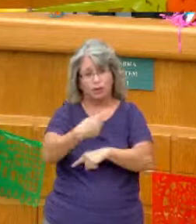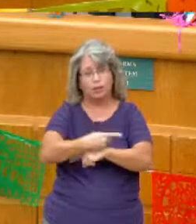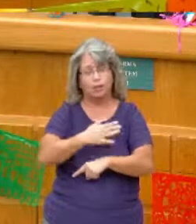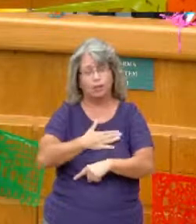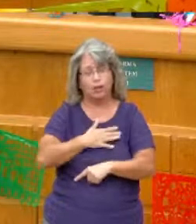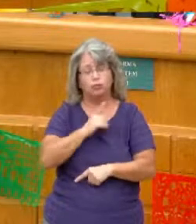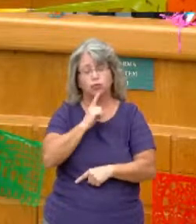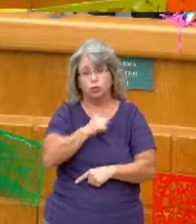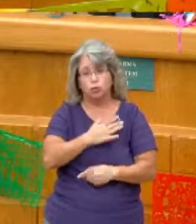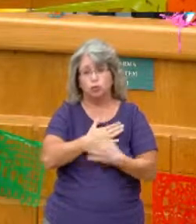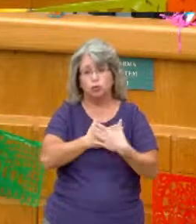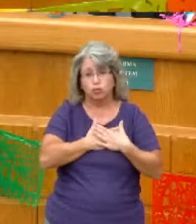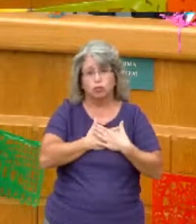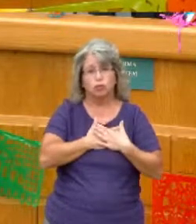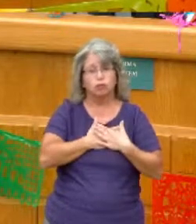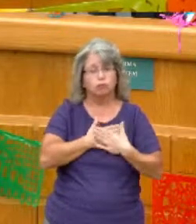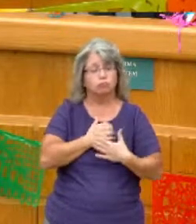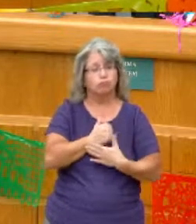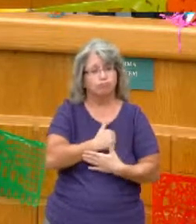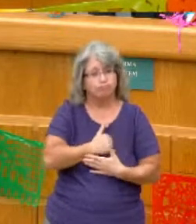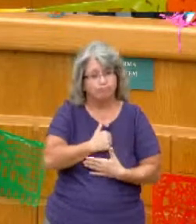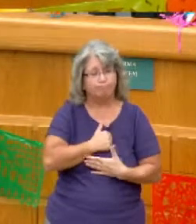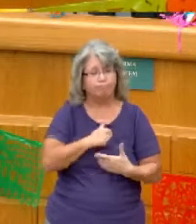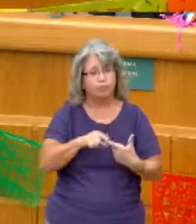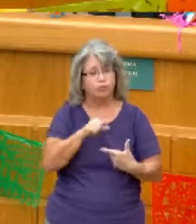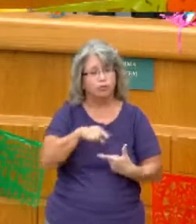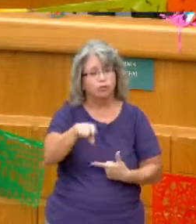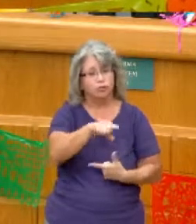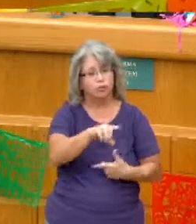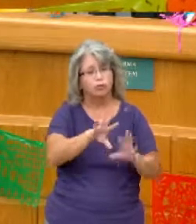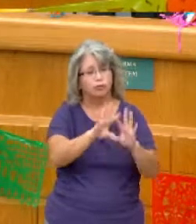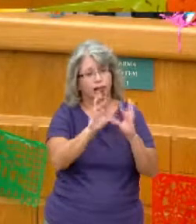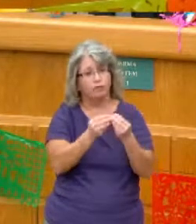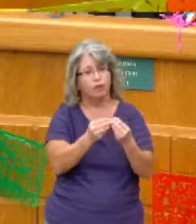deepest condolences to the families of those individuals.